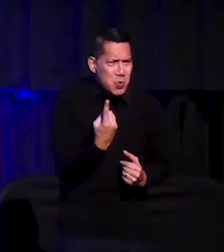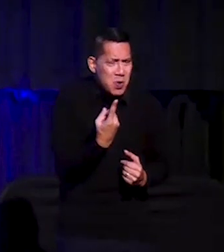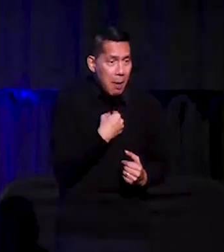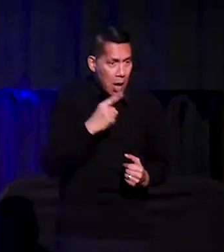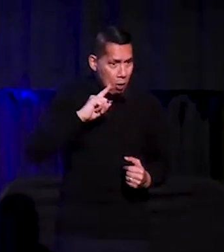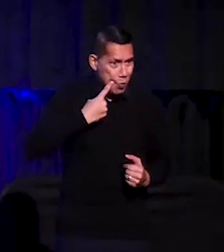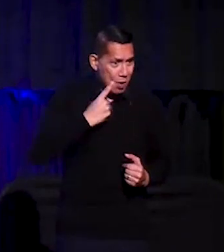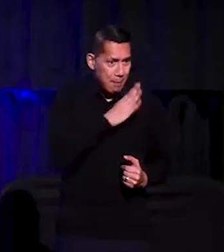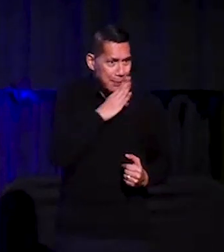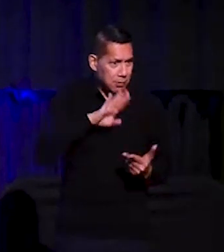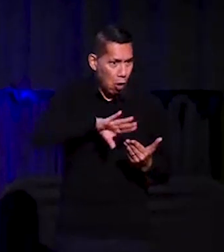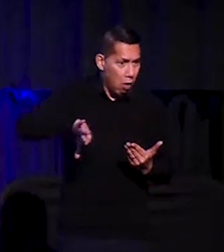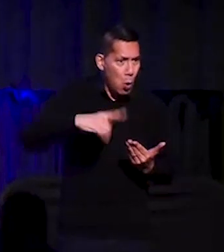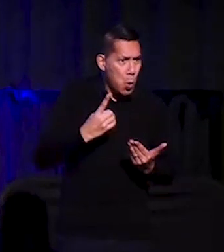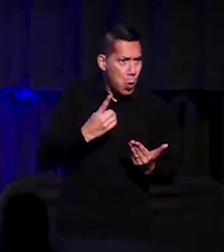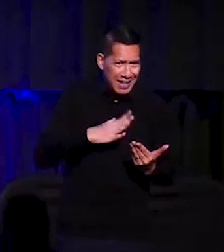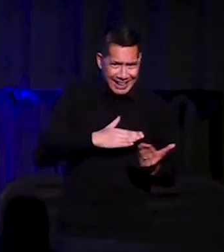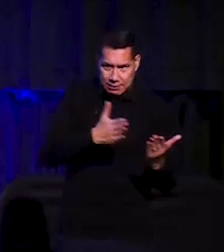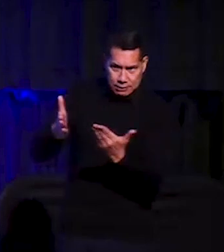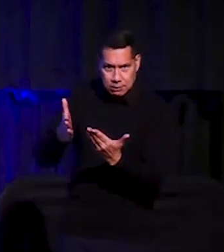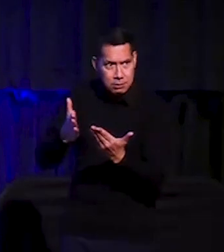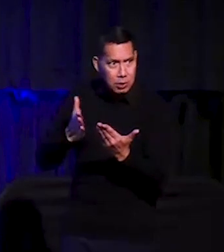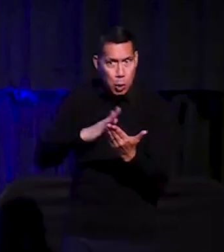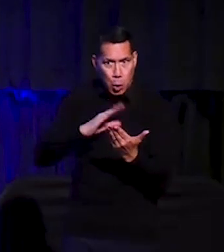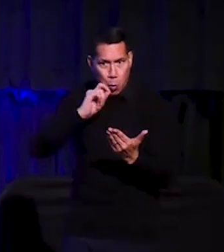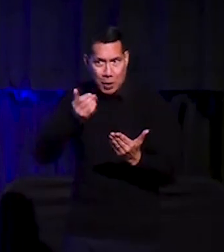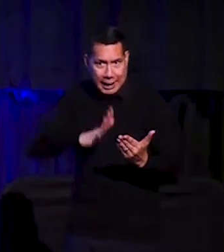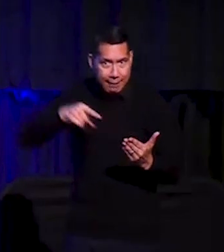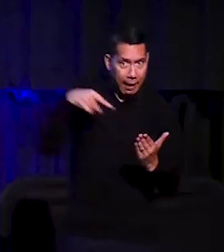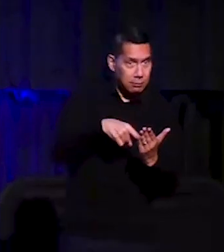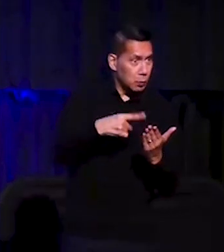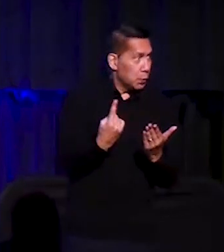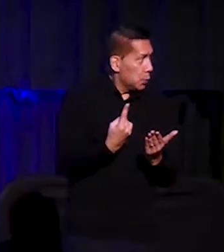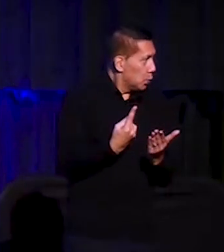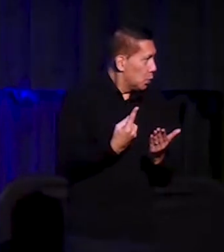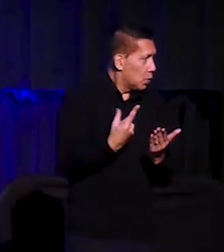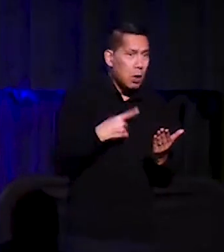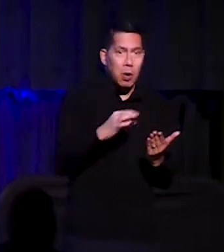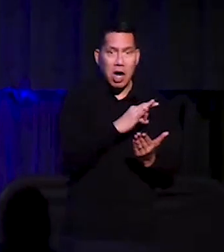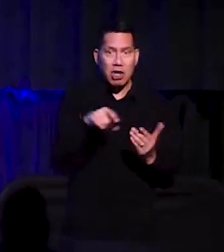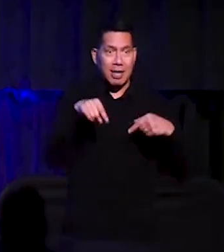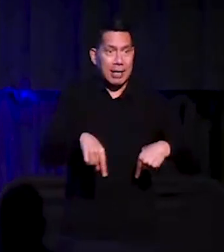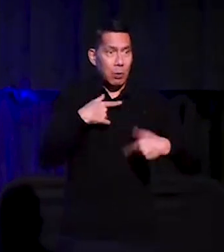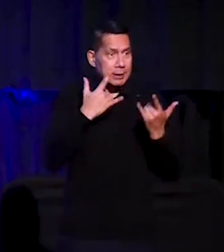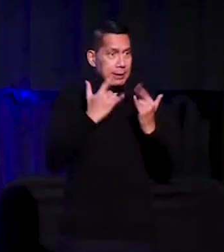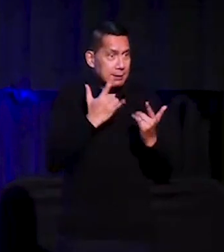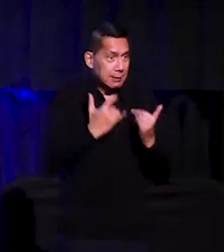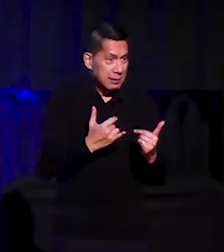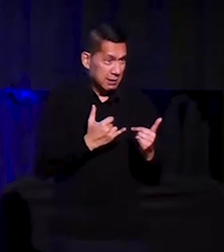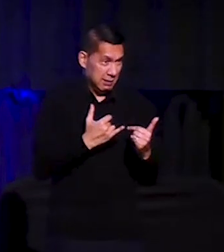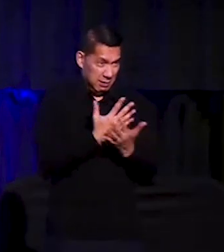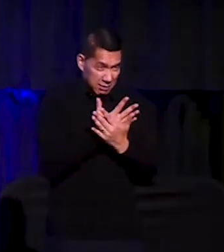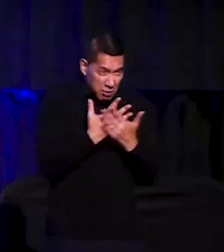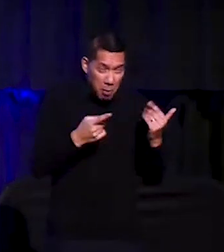leaving out? And who is going to be relying on this the most? And why are they not in the room where we're doing testing? There's